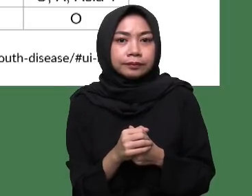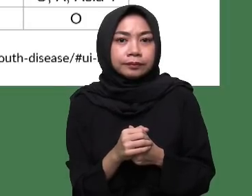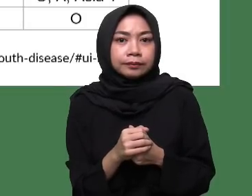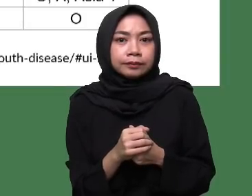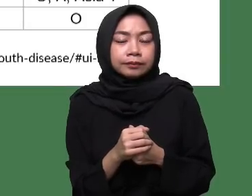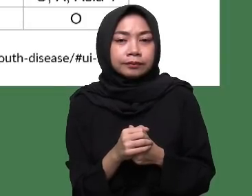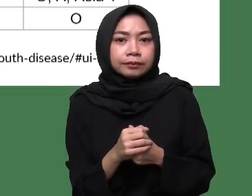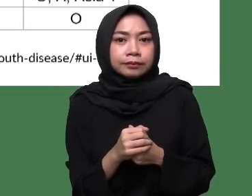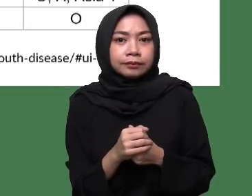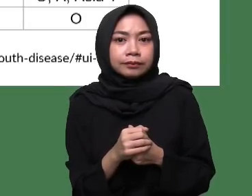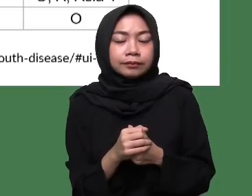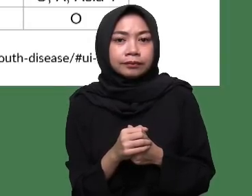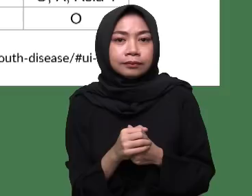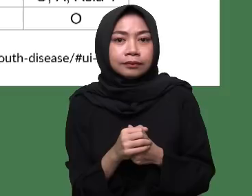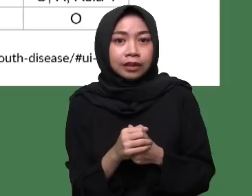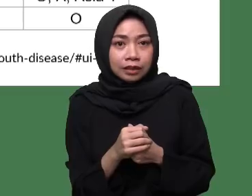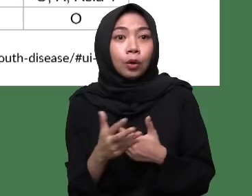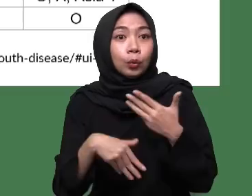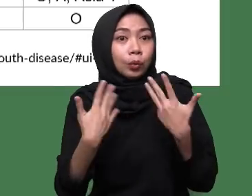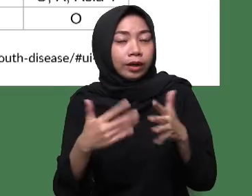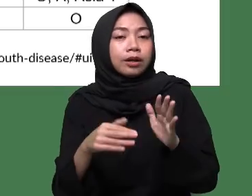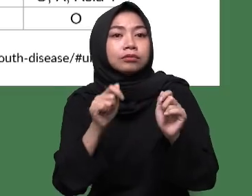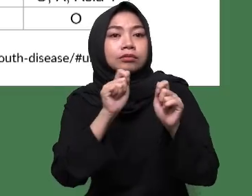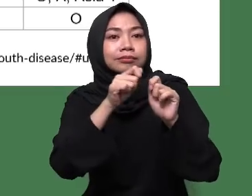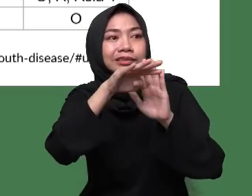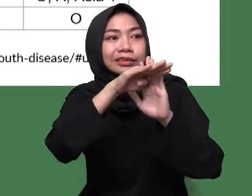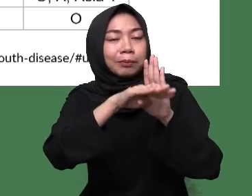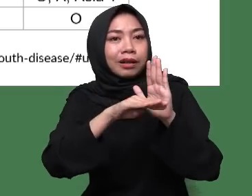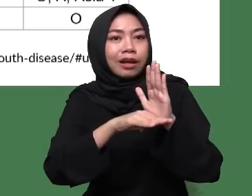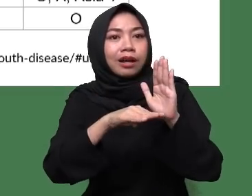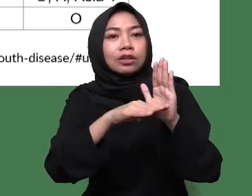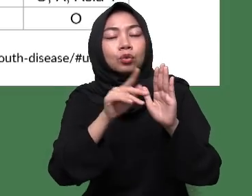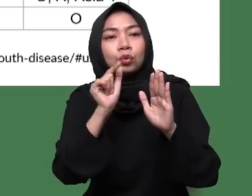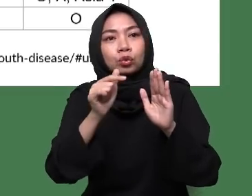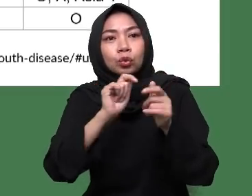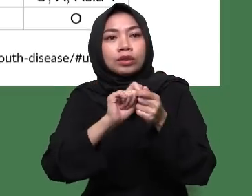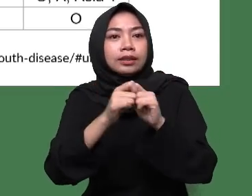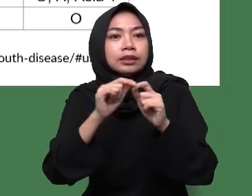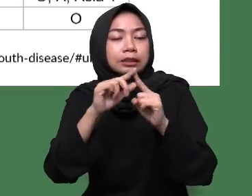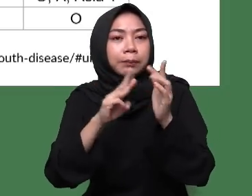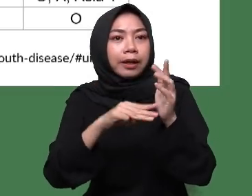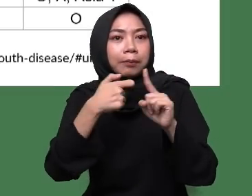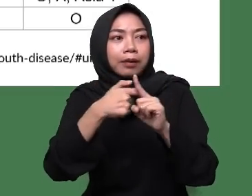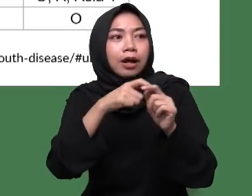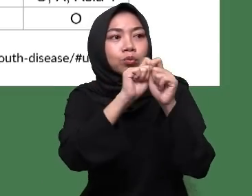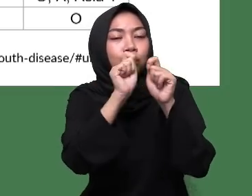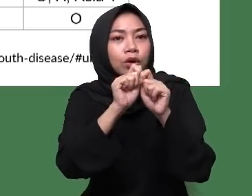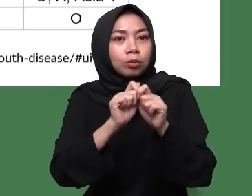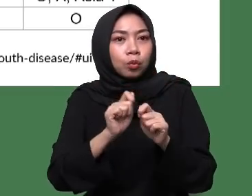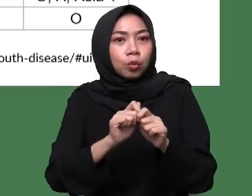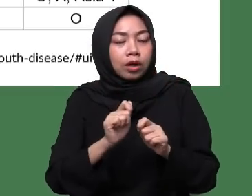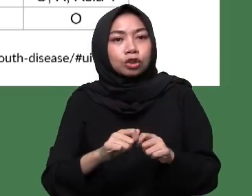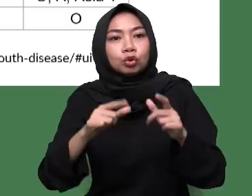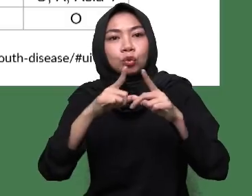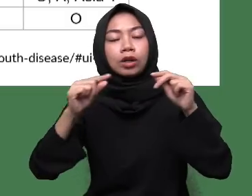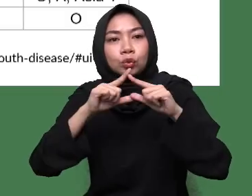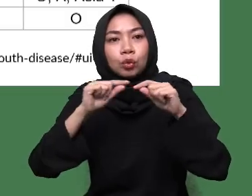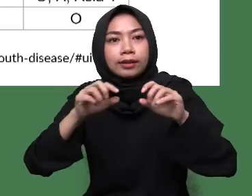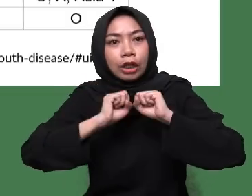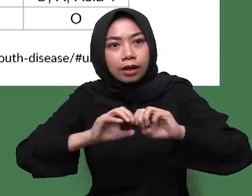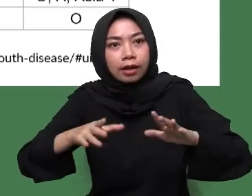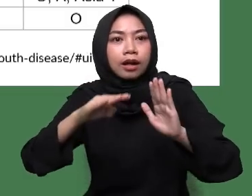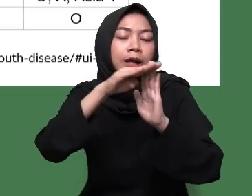force, several policies has been published in the form of FMD task force circular letter to regulate